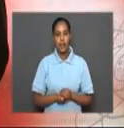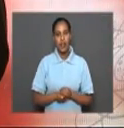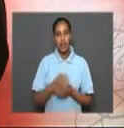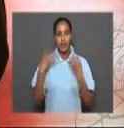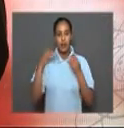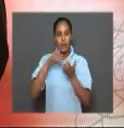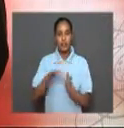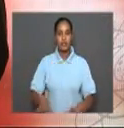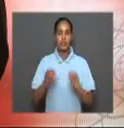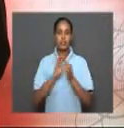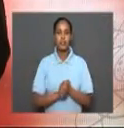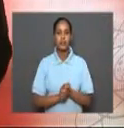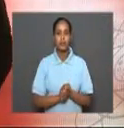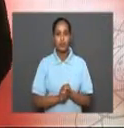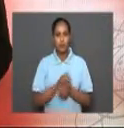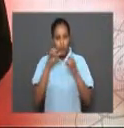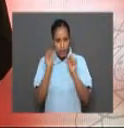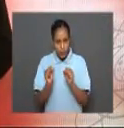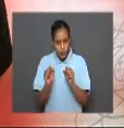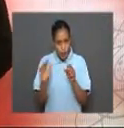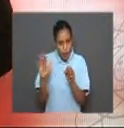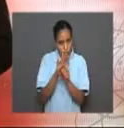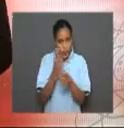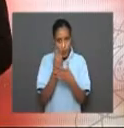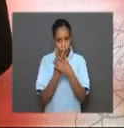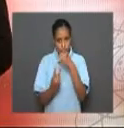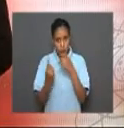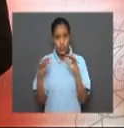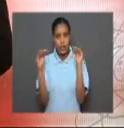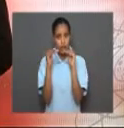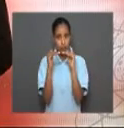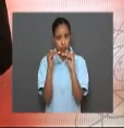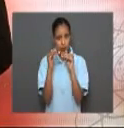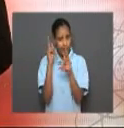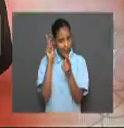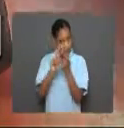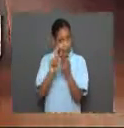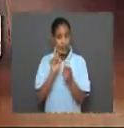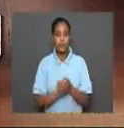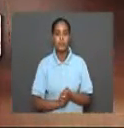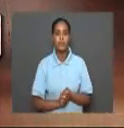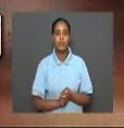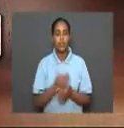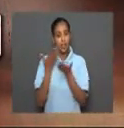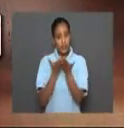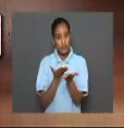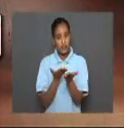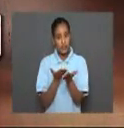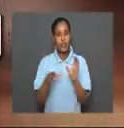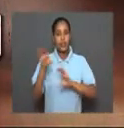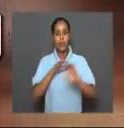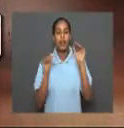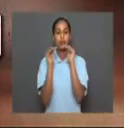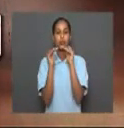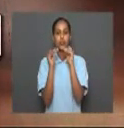Hello again, students. Were you able to complete both of the equations accurately? Here is the